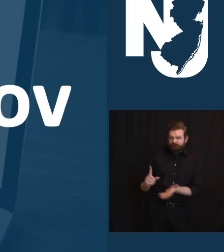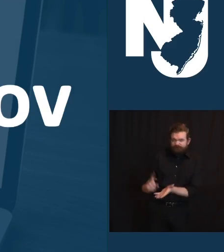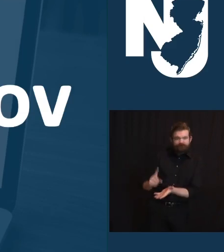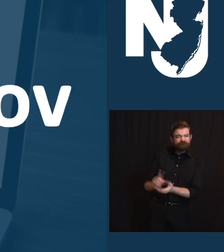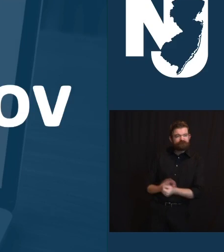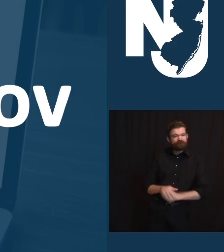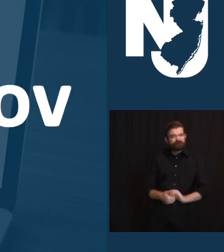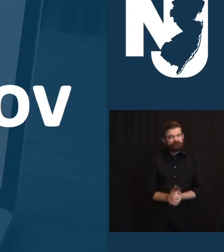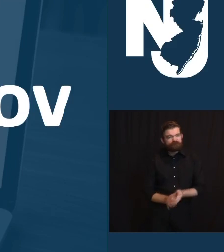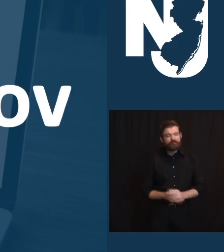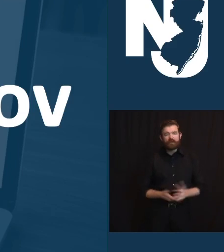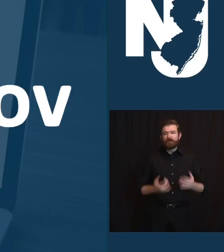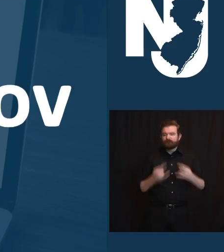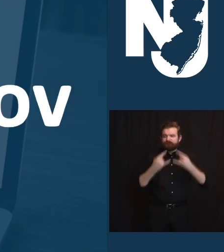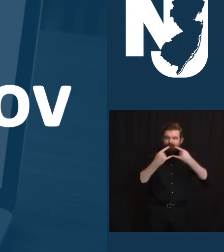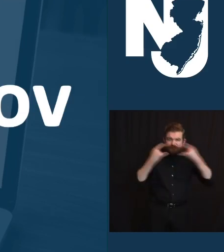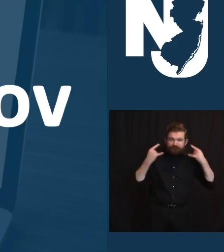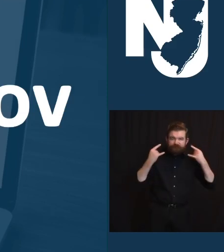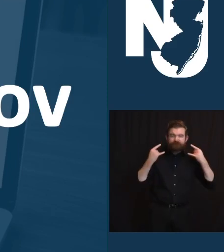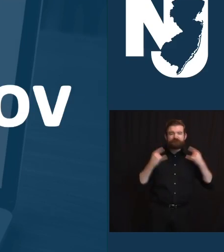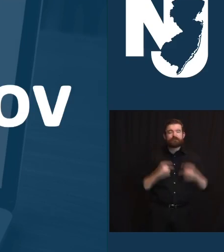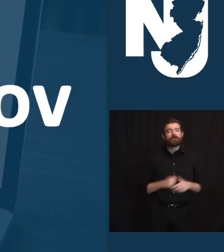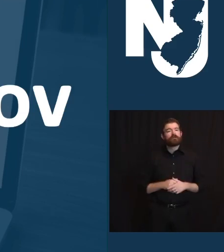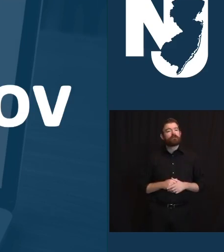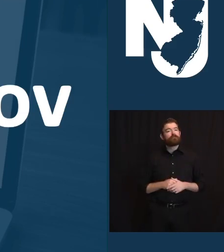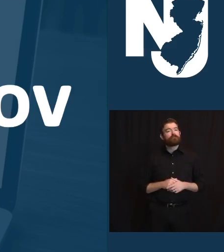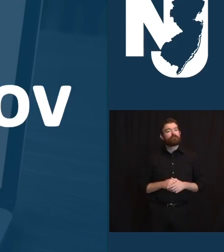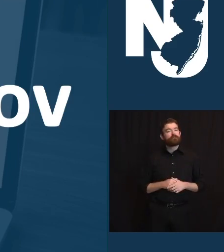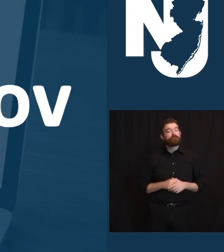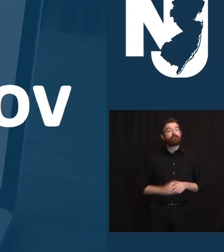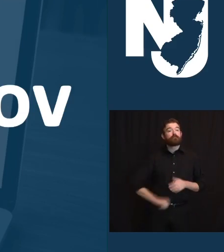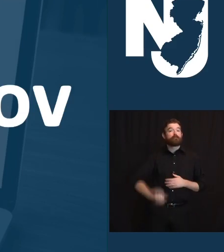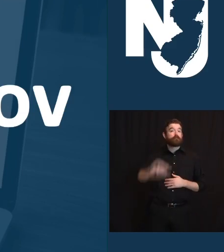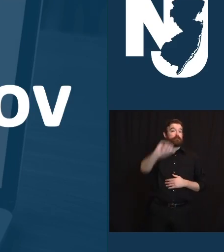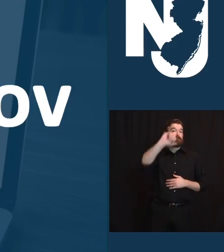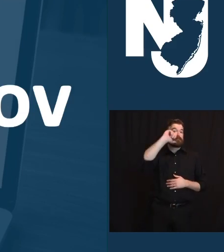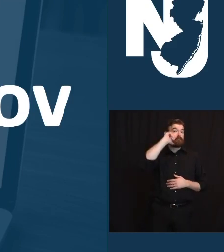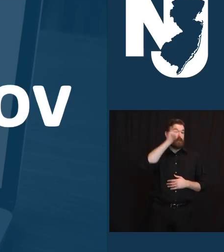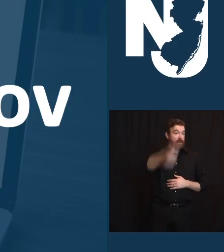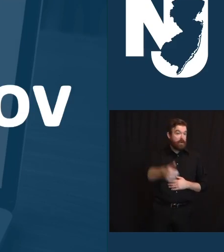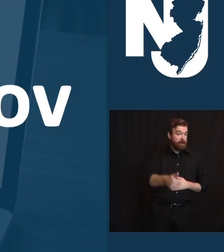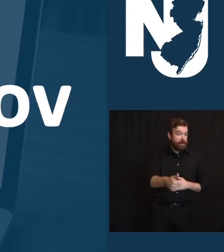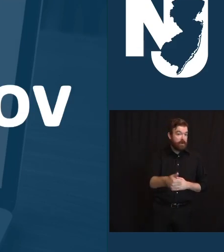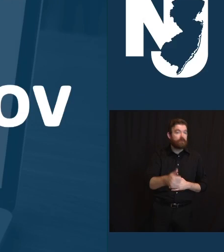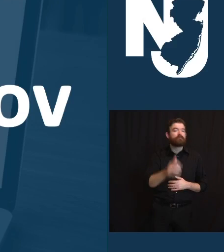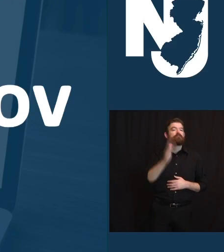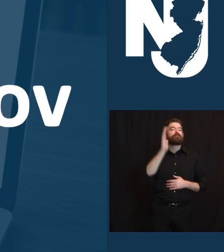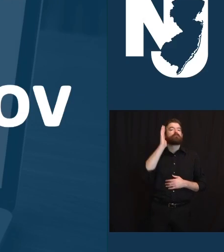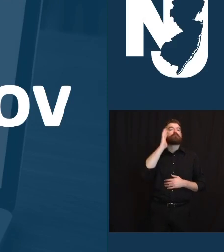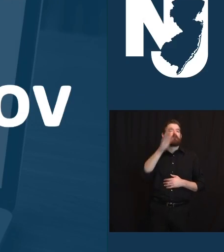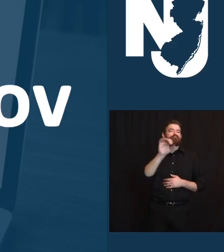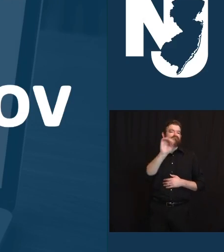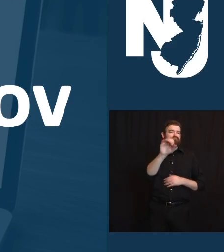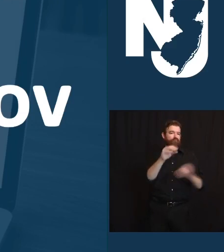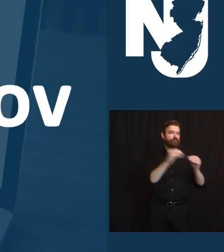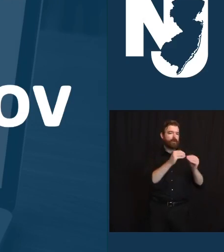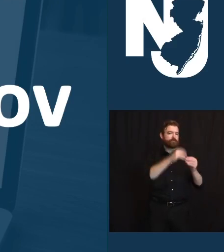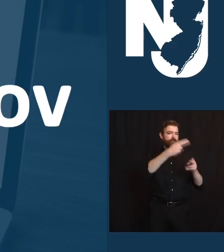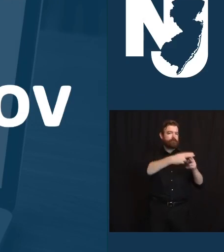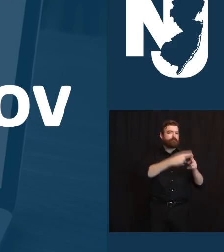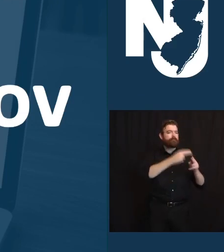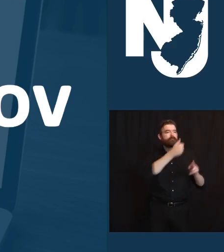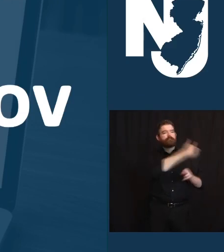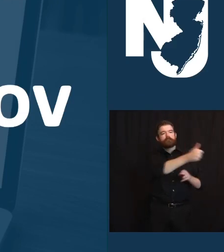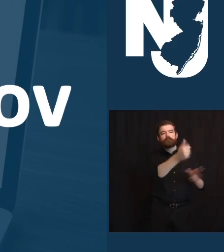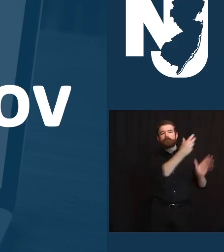something over our face. Tomorrow we will remember more of those who we have lost, and we'll do so again the